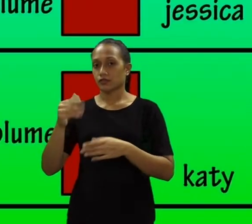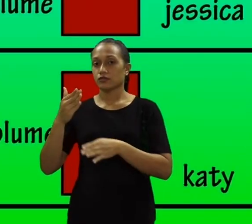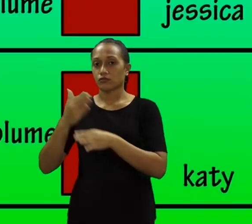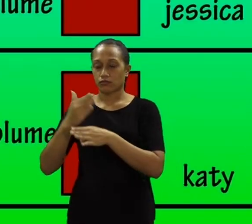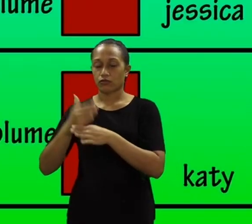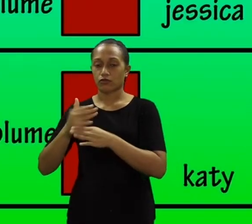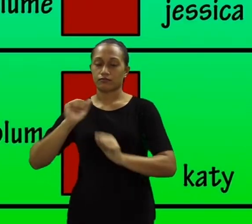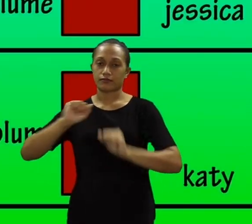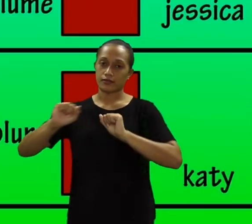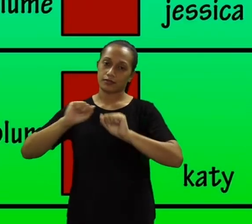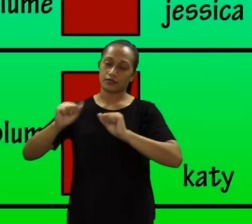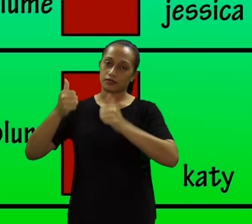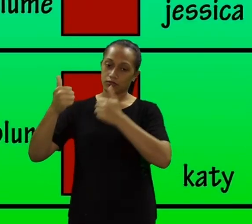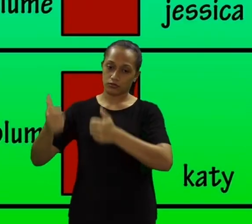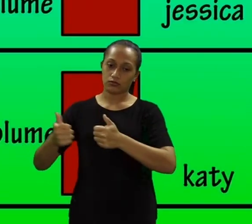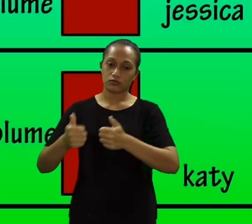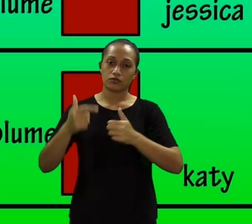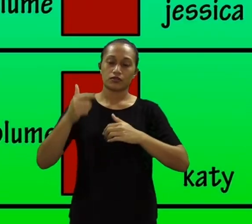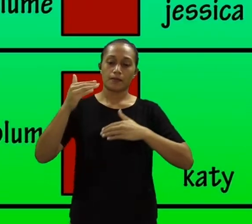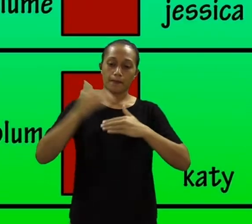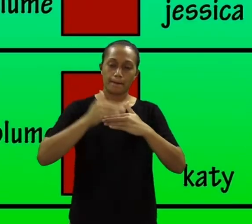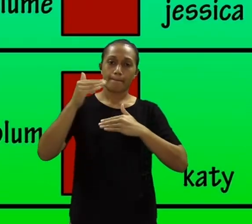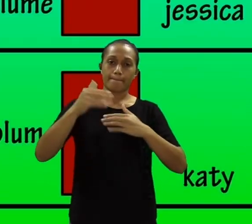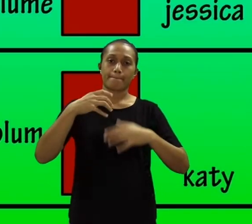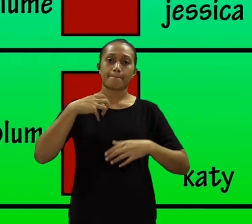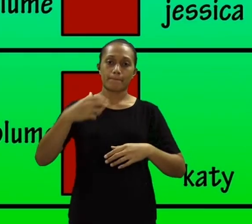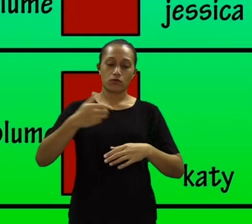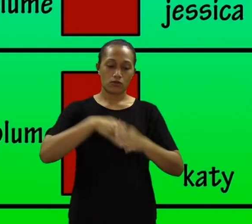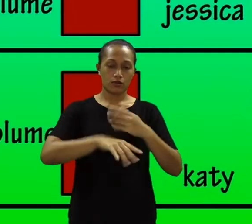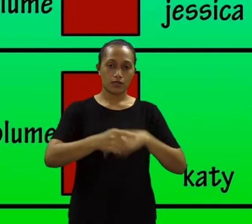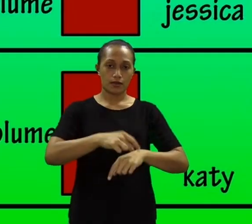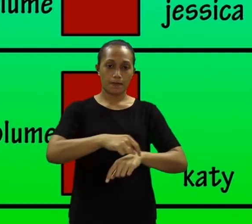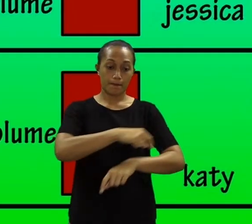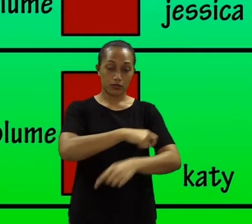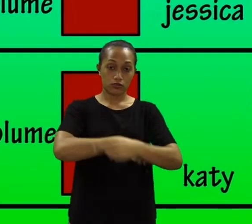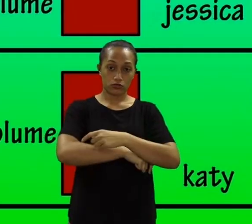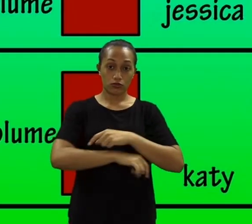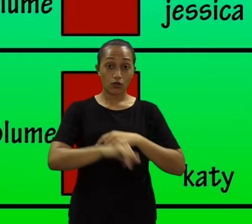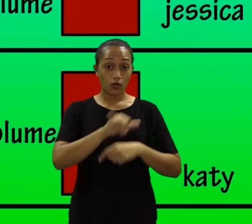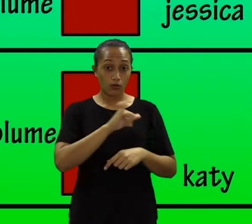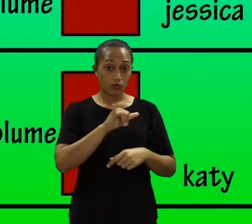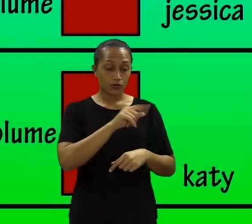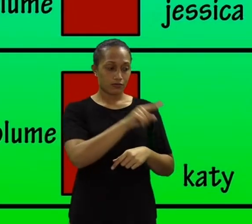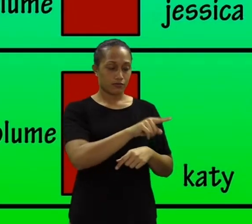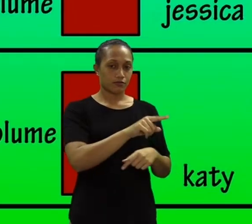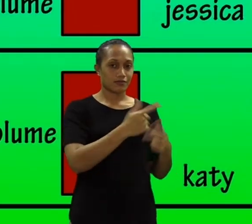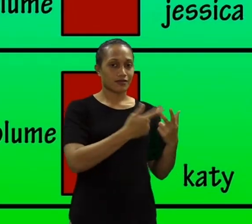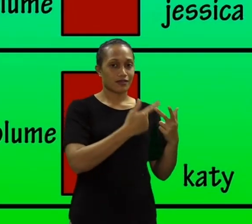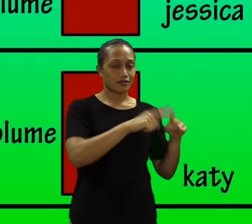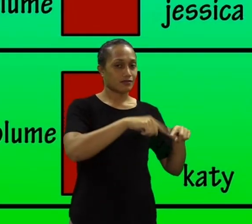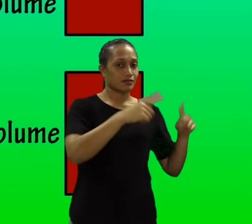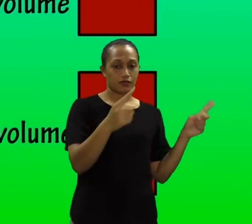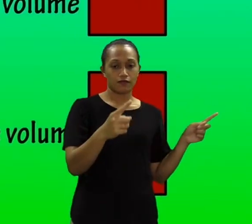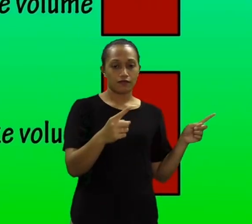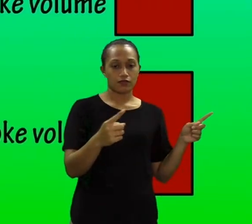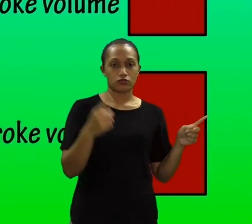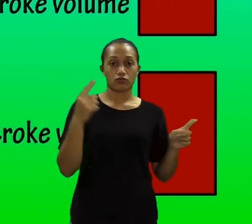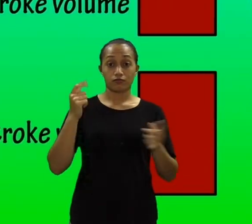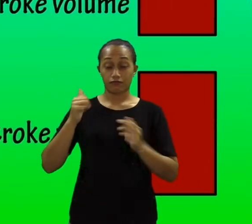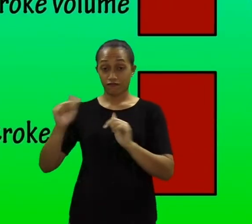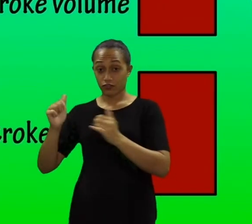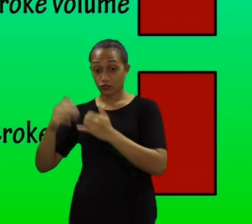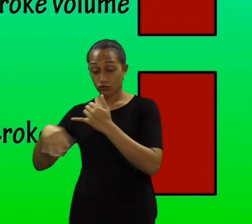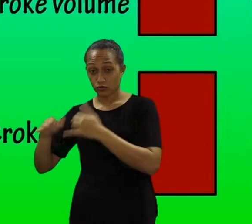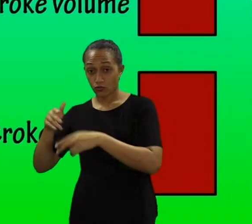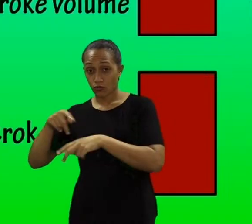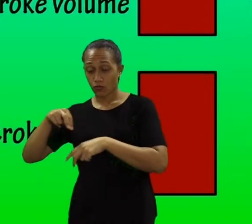her stroke volume is greater. She is pumping more blood to her muscles with each heartbeat than Jessica is. At the end of their walks, we may find